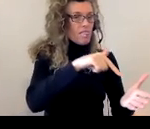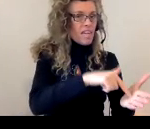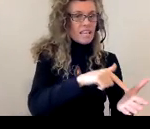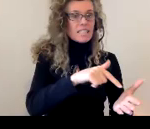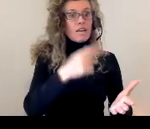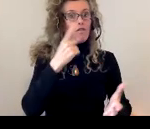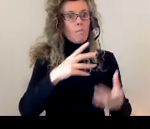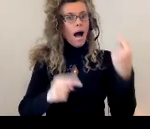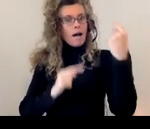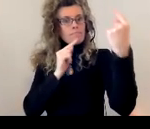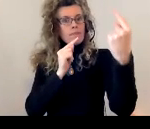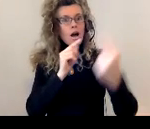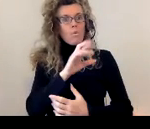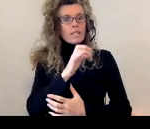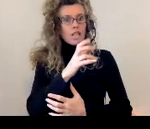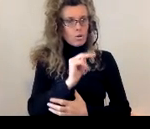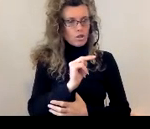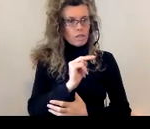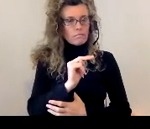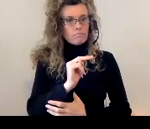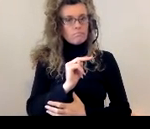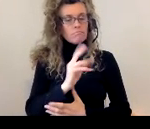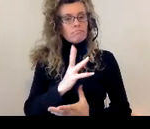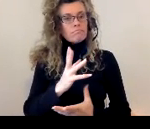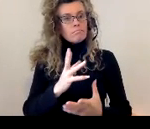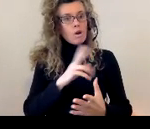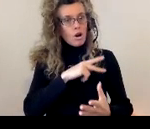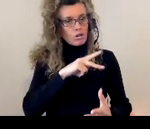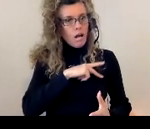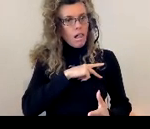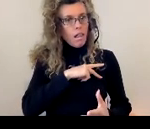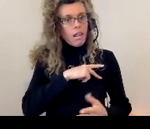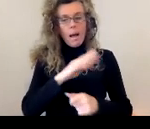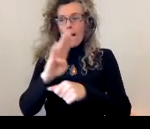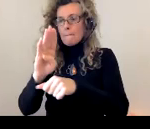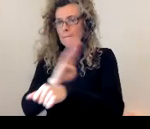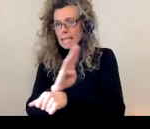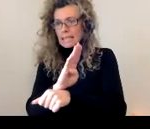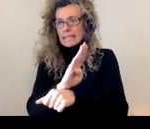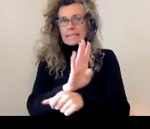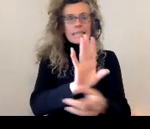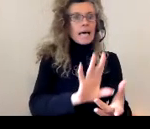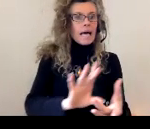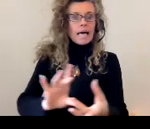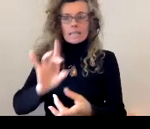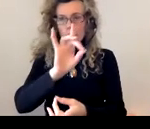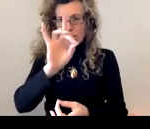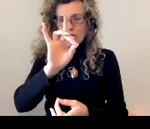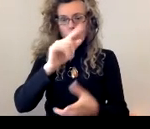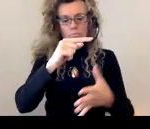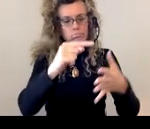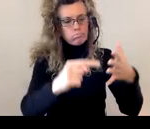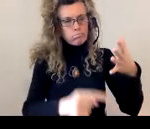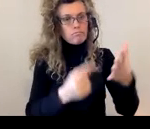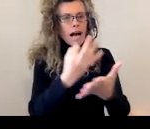2013. Some of these are personal, some of these are business, some of these are spiritual, some of these are financial,